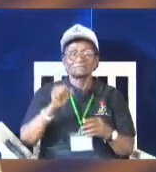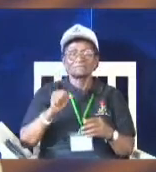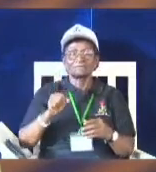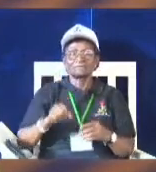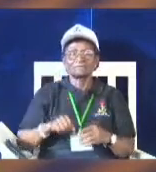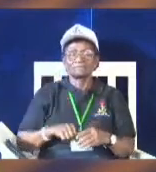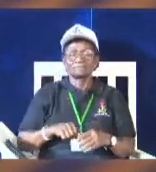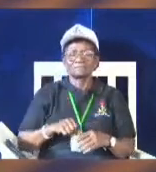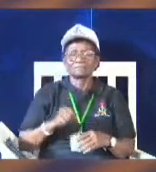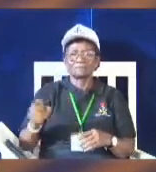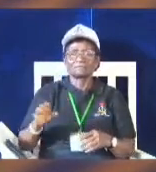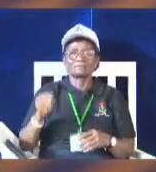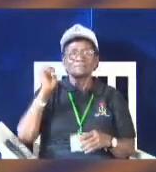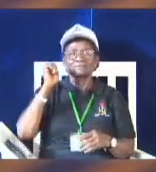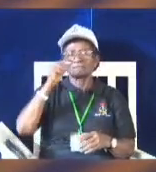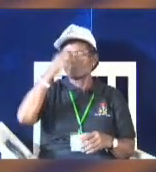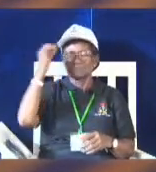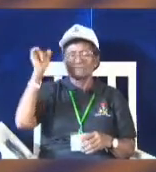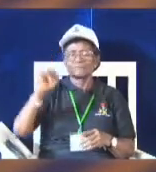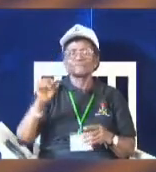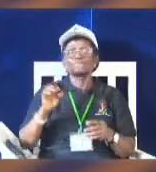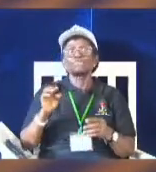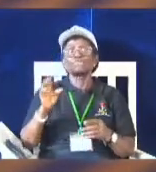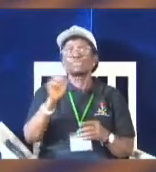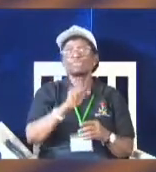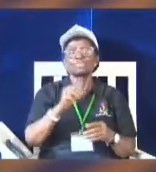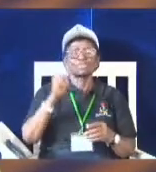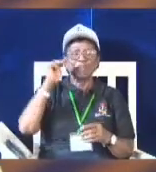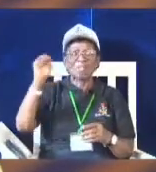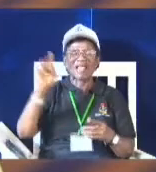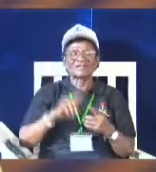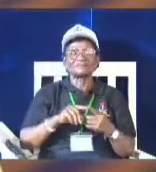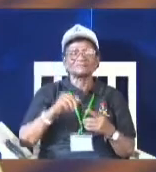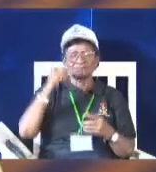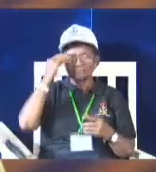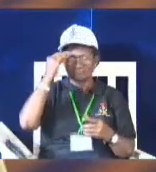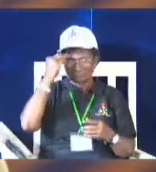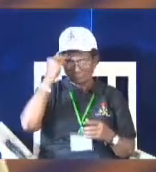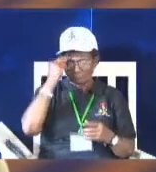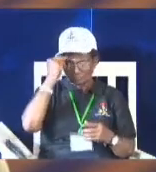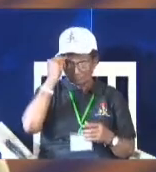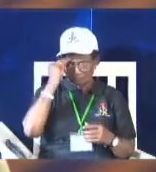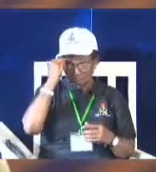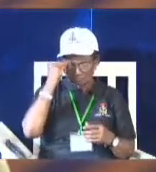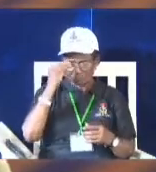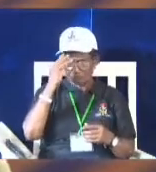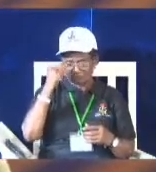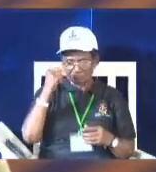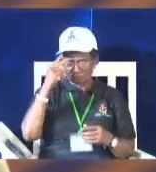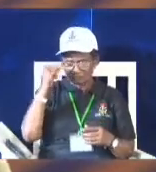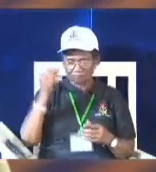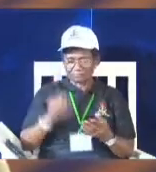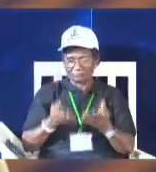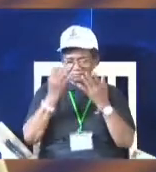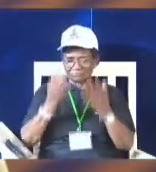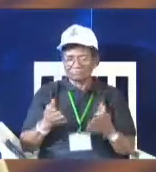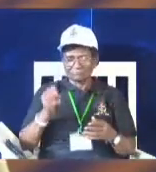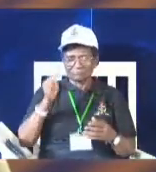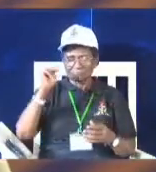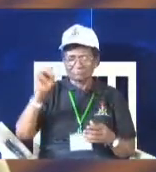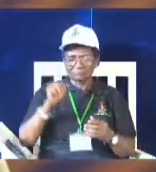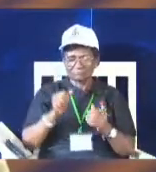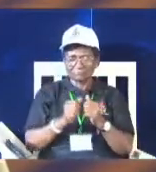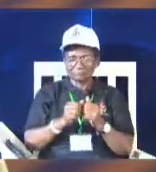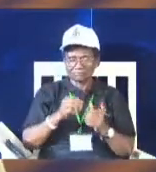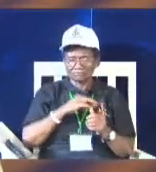Of course, they took him to psychiatric hospital and loaded him with drugs, and